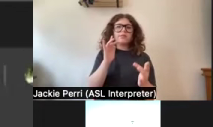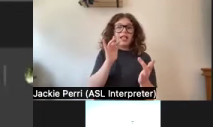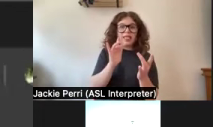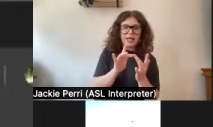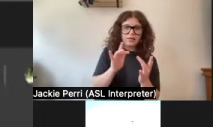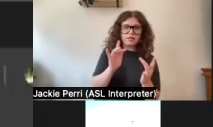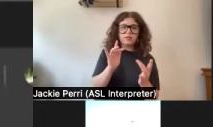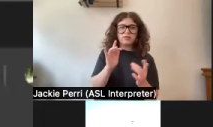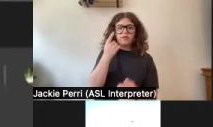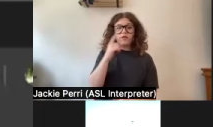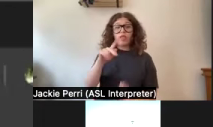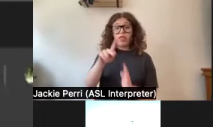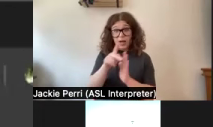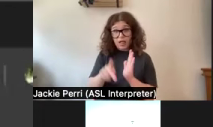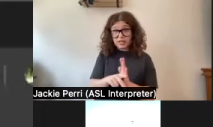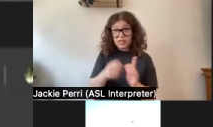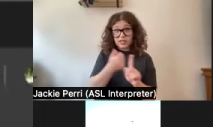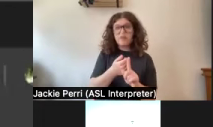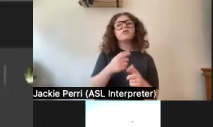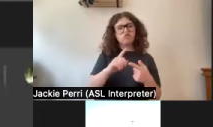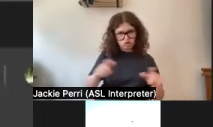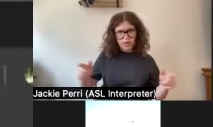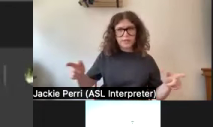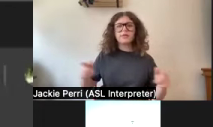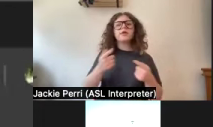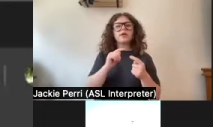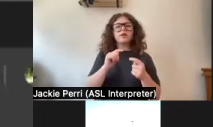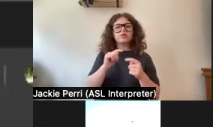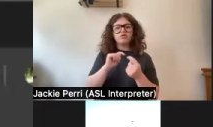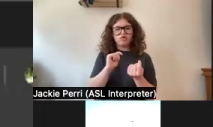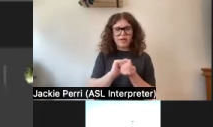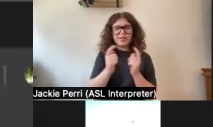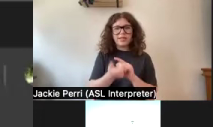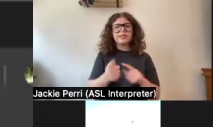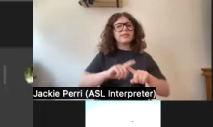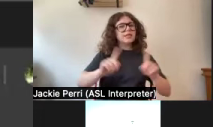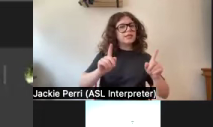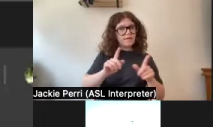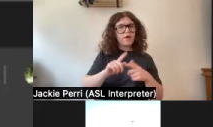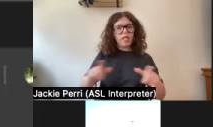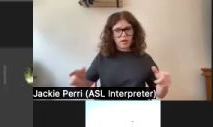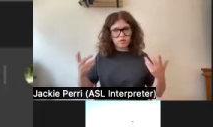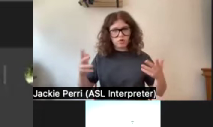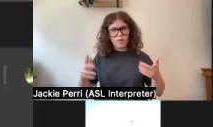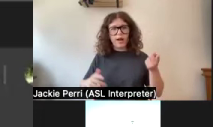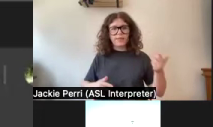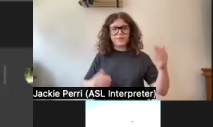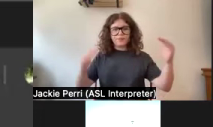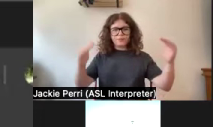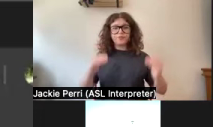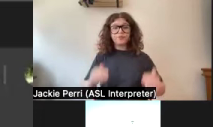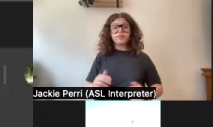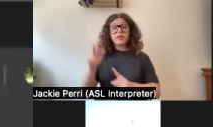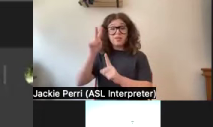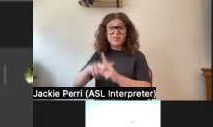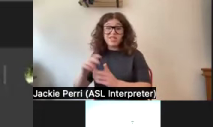and Spanish and other languages. The implementation guide or the implementation guidelines that your principal for sure received,